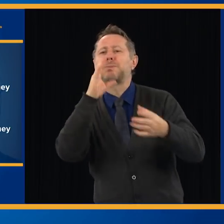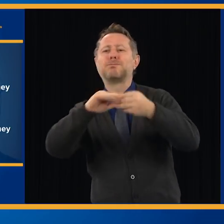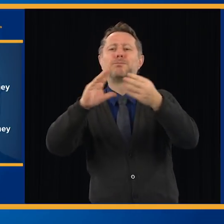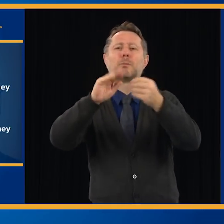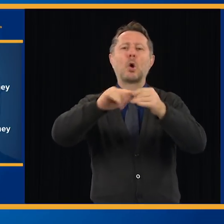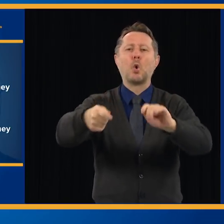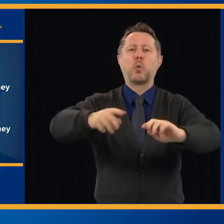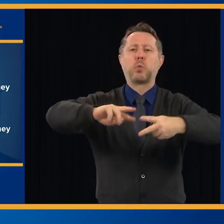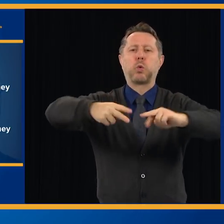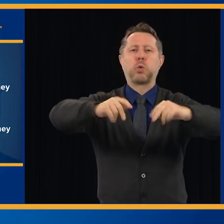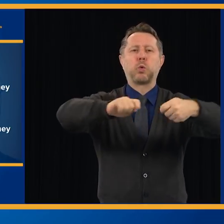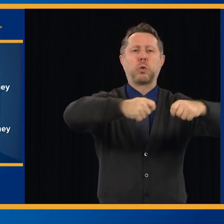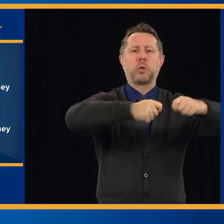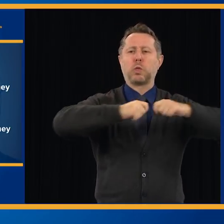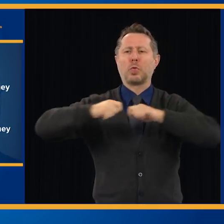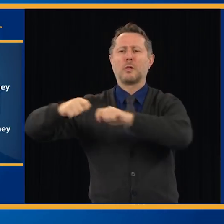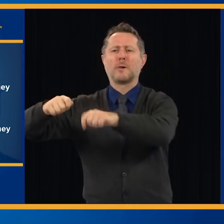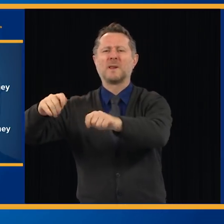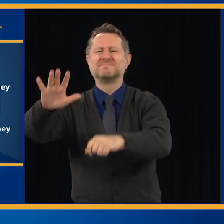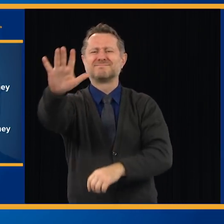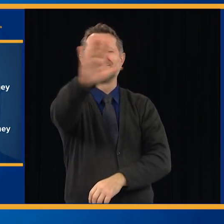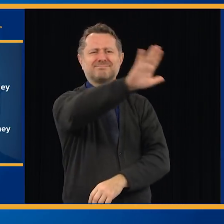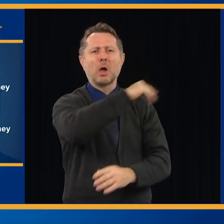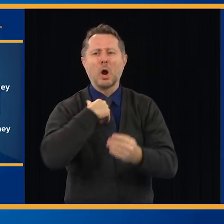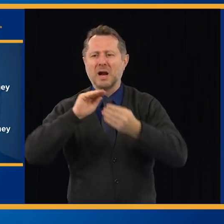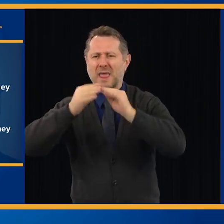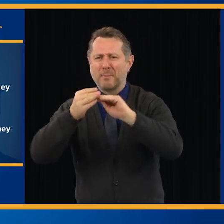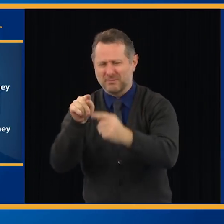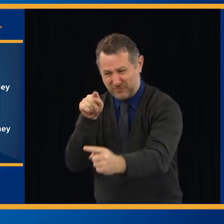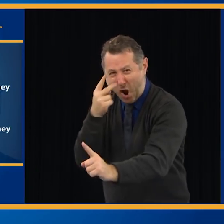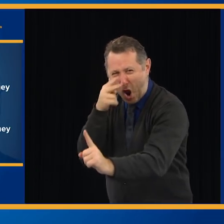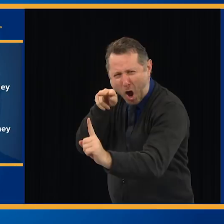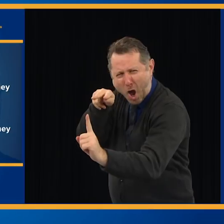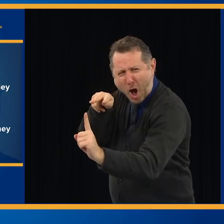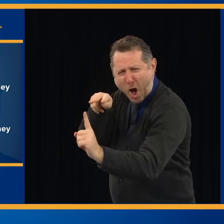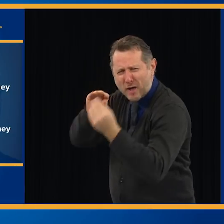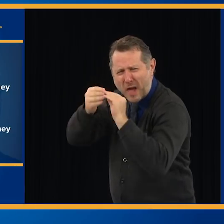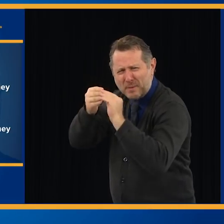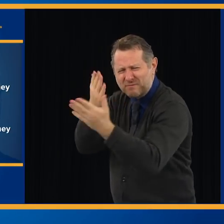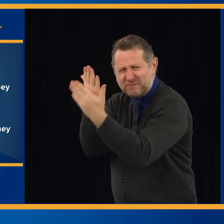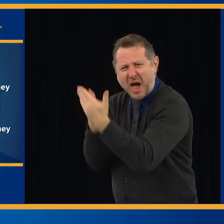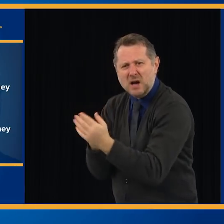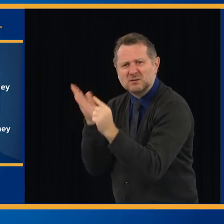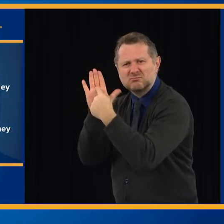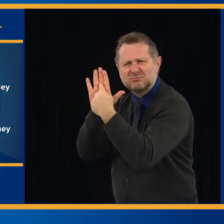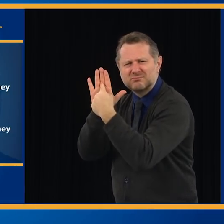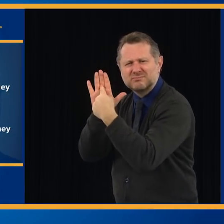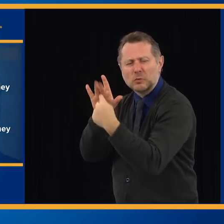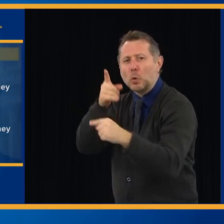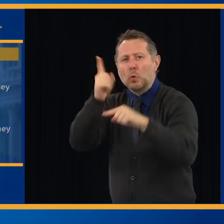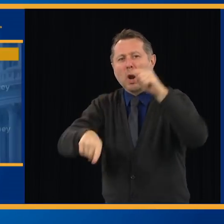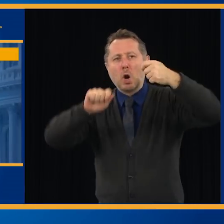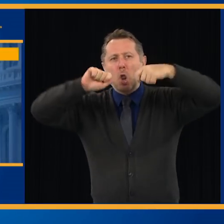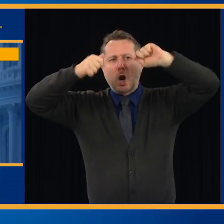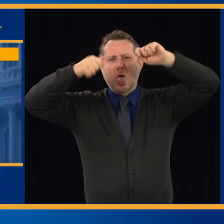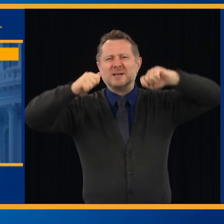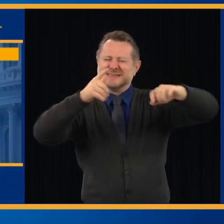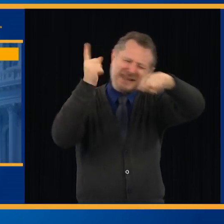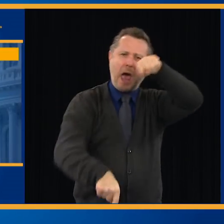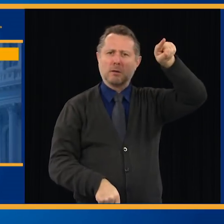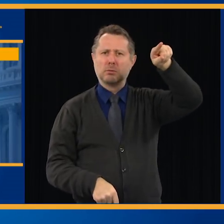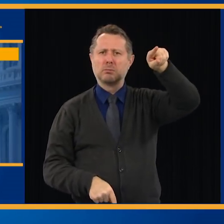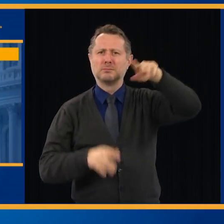numbers. And they are facts. And they can't be distorted. And this is every